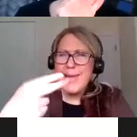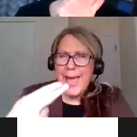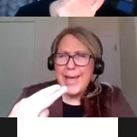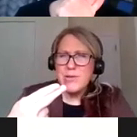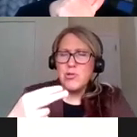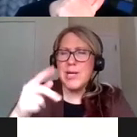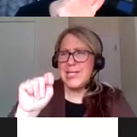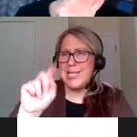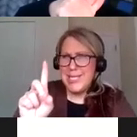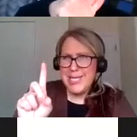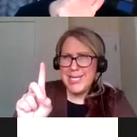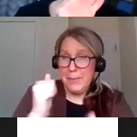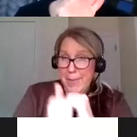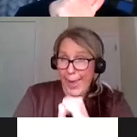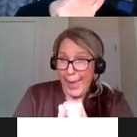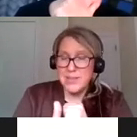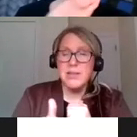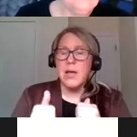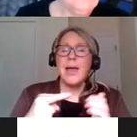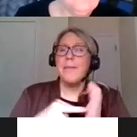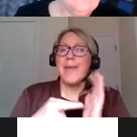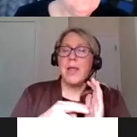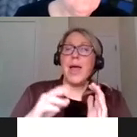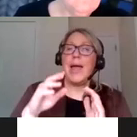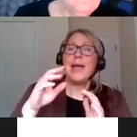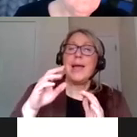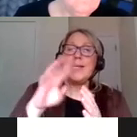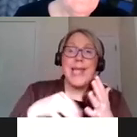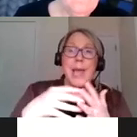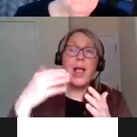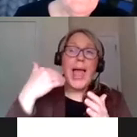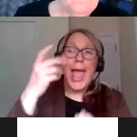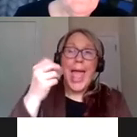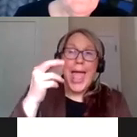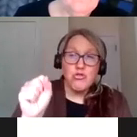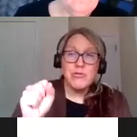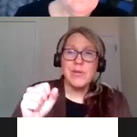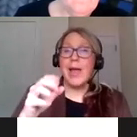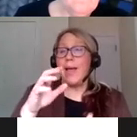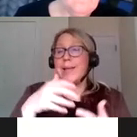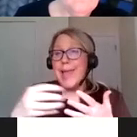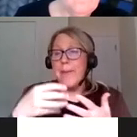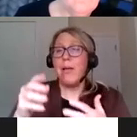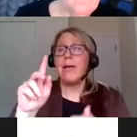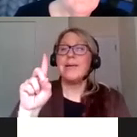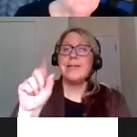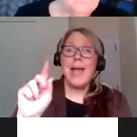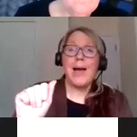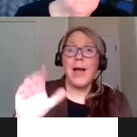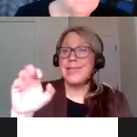TD passed, what it's saying is that your table headers and your table data cells were tagged